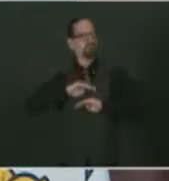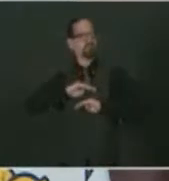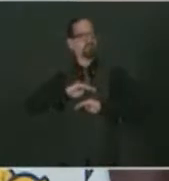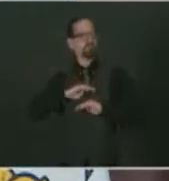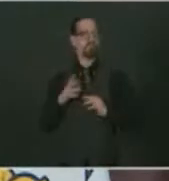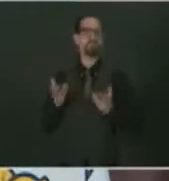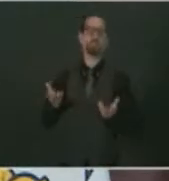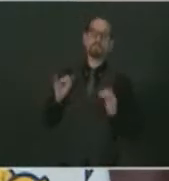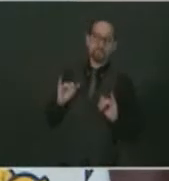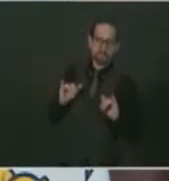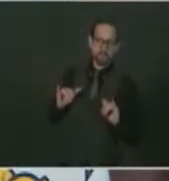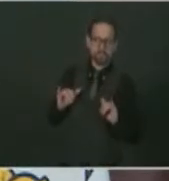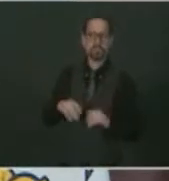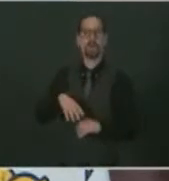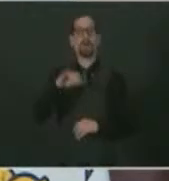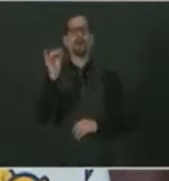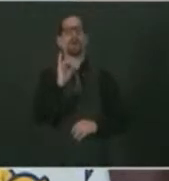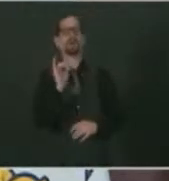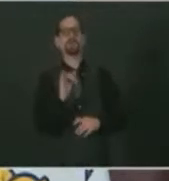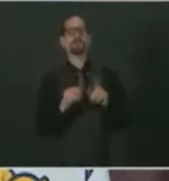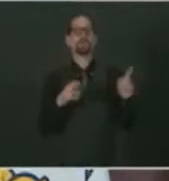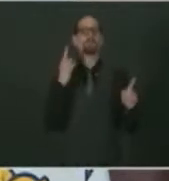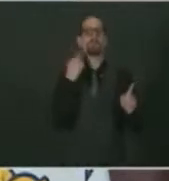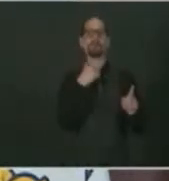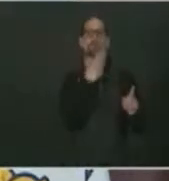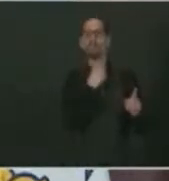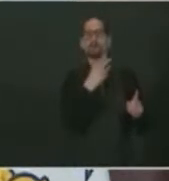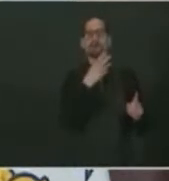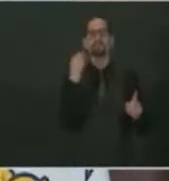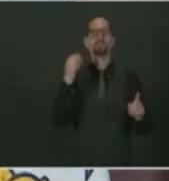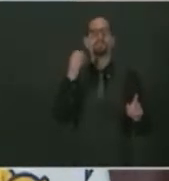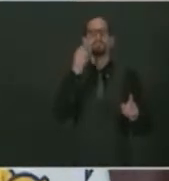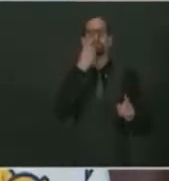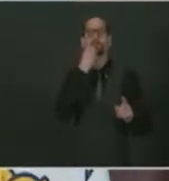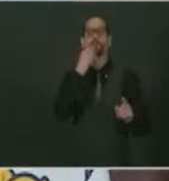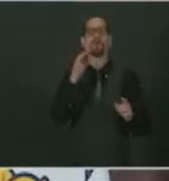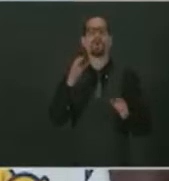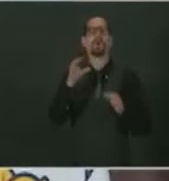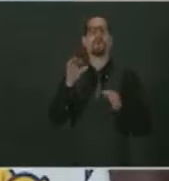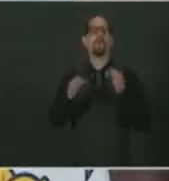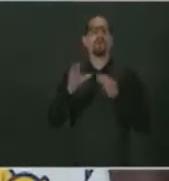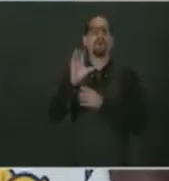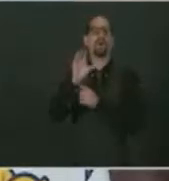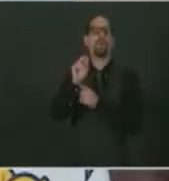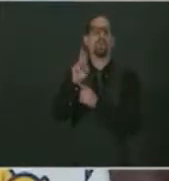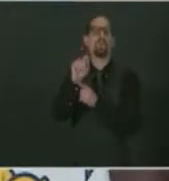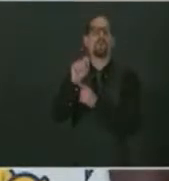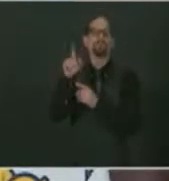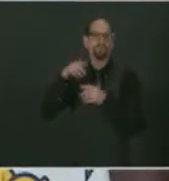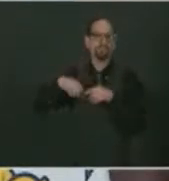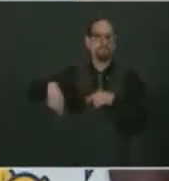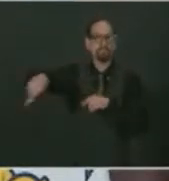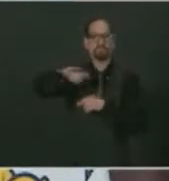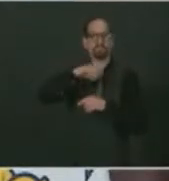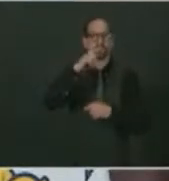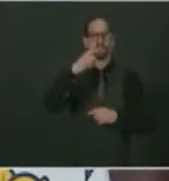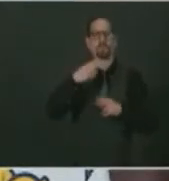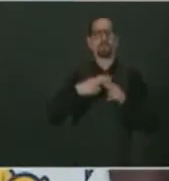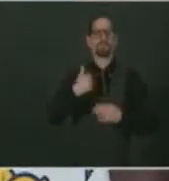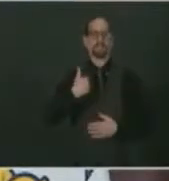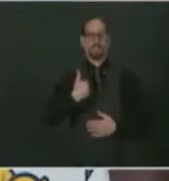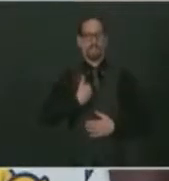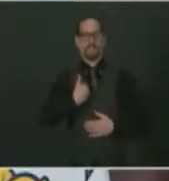and for food courts related to self-service seating. To date, we've not permitted self-service seating.